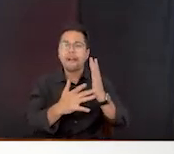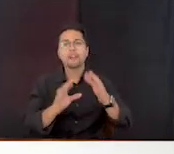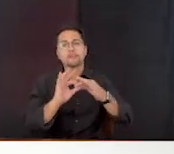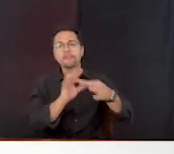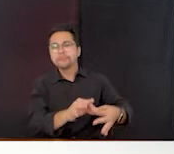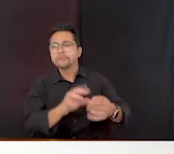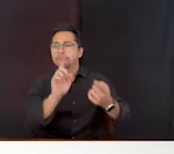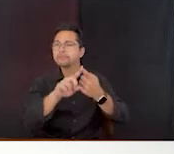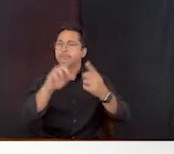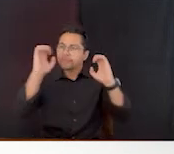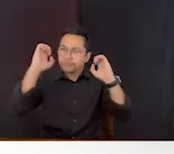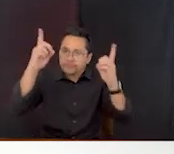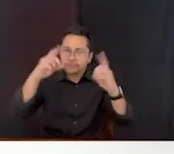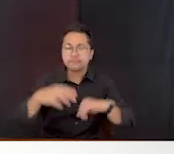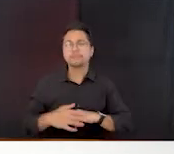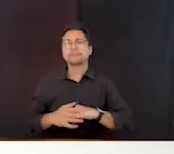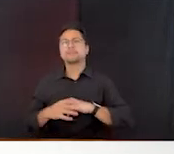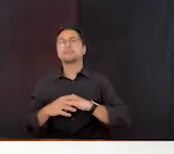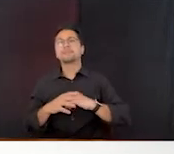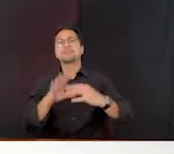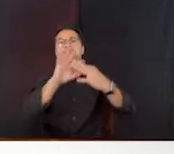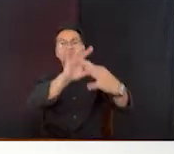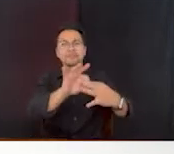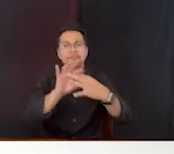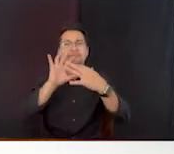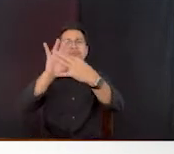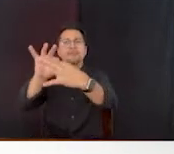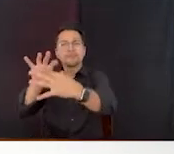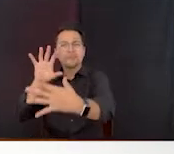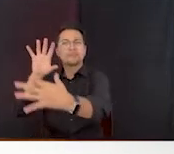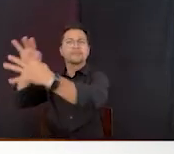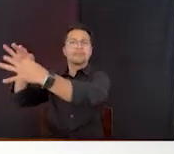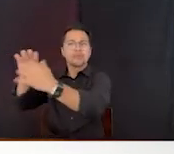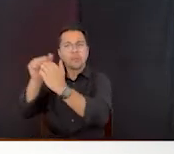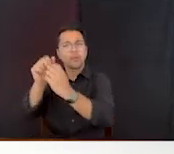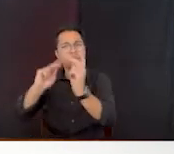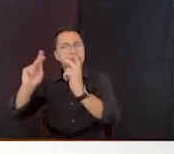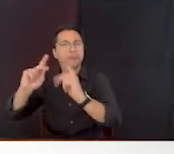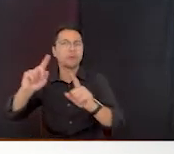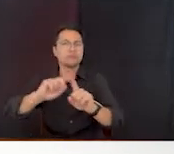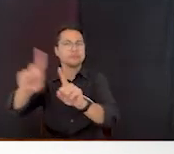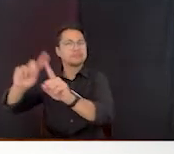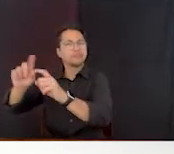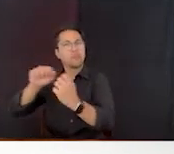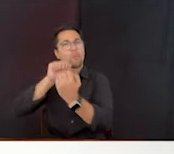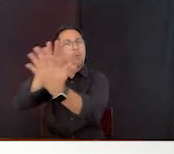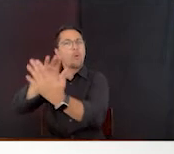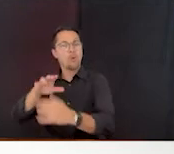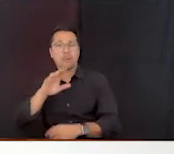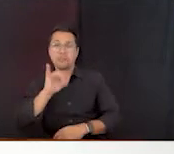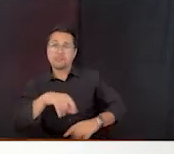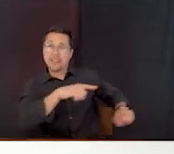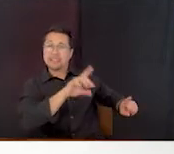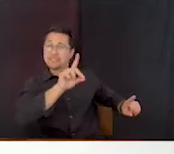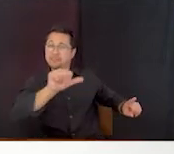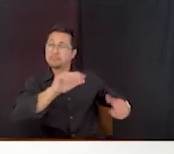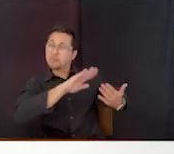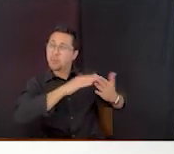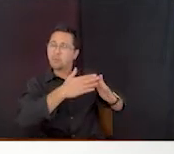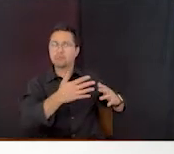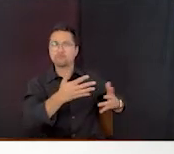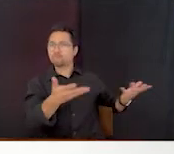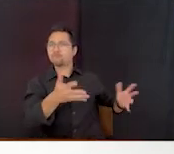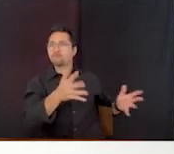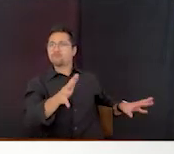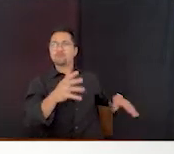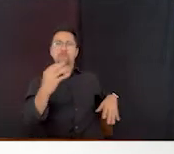practice molding their social and educational experiences to their needs. Navigating things like